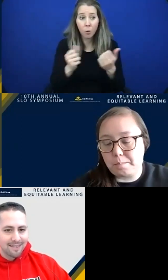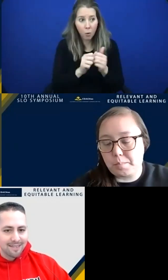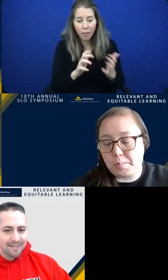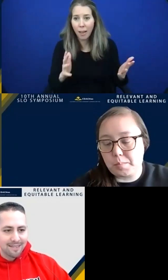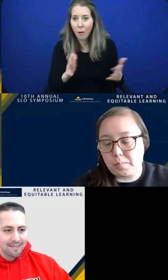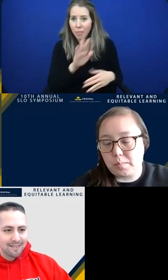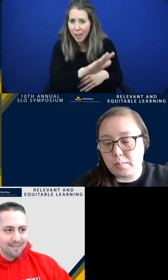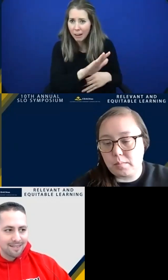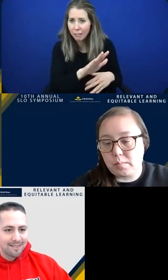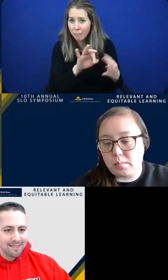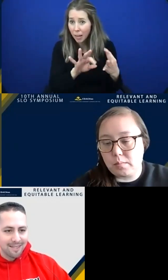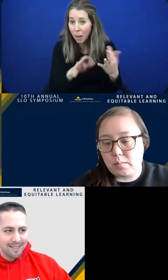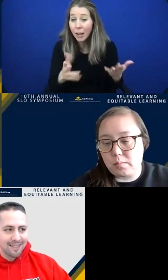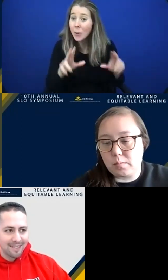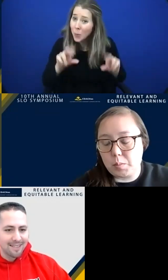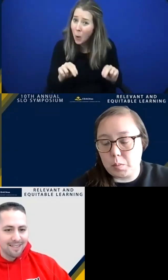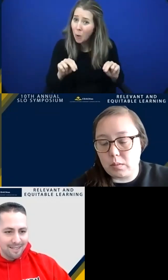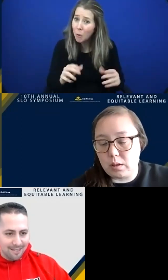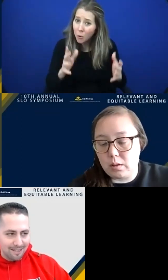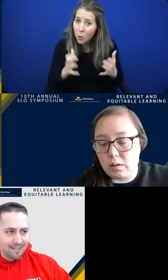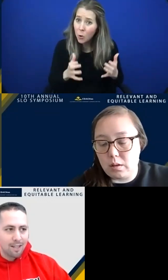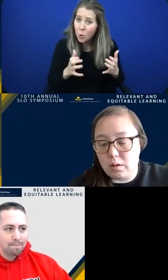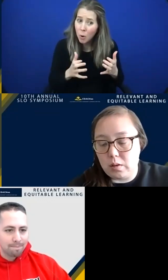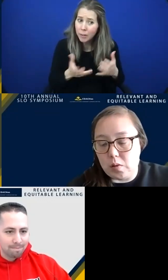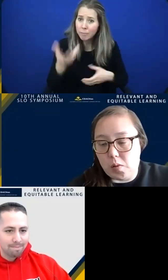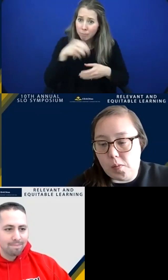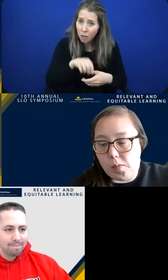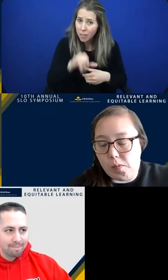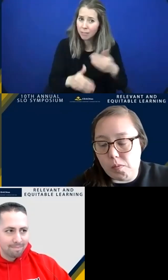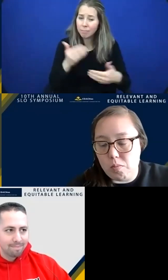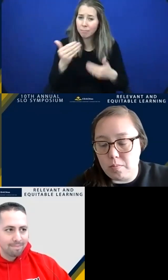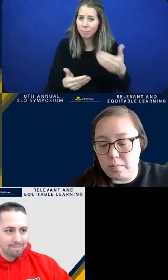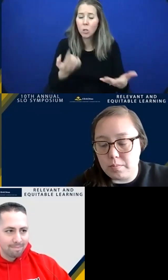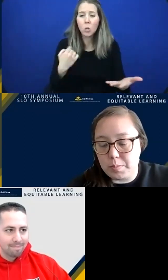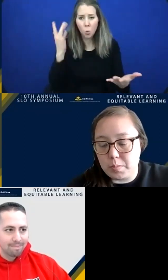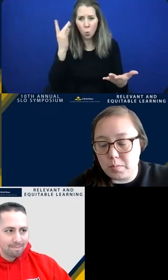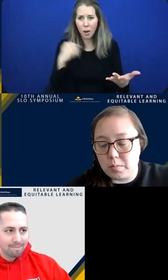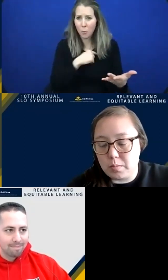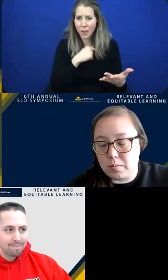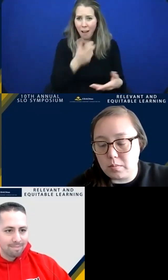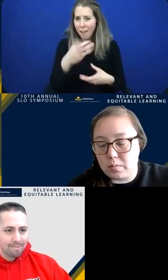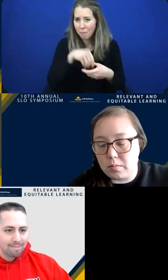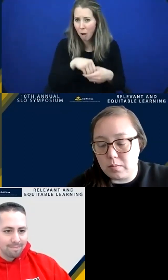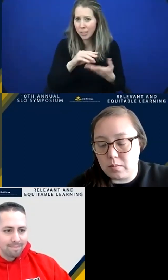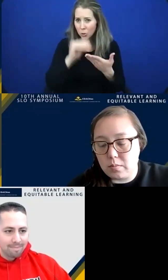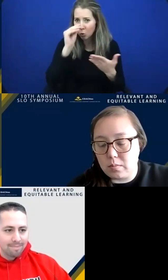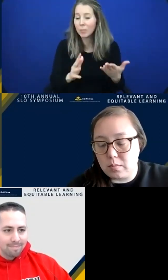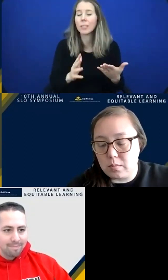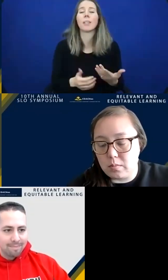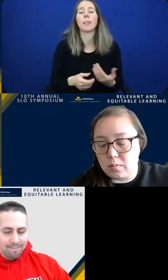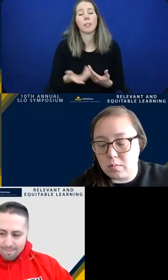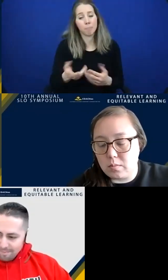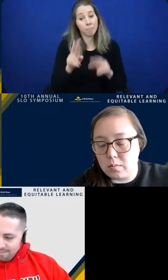any input from you? No, you want a seat at the table, right? So why are we not doing that with students? And assessment